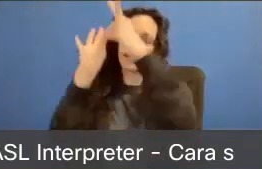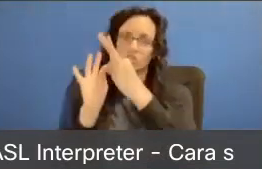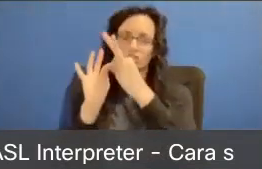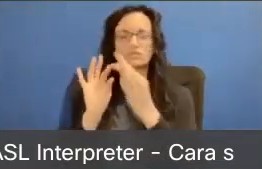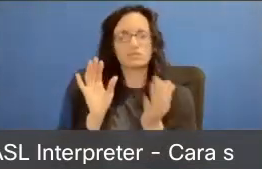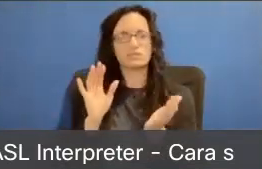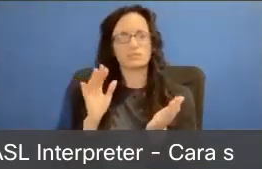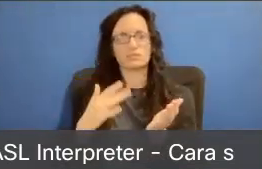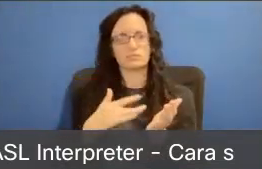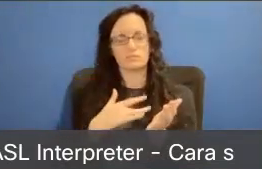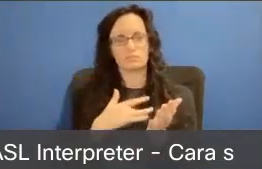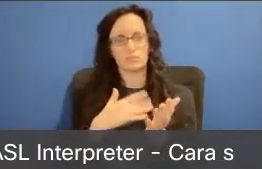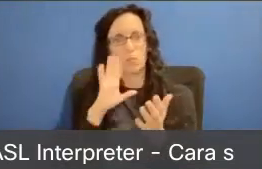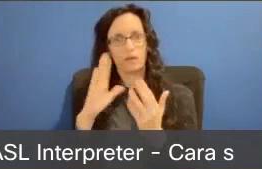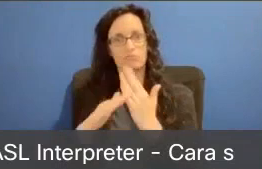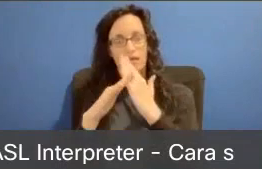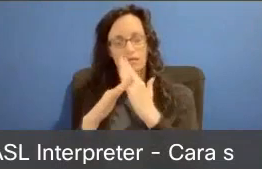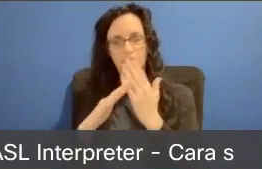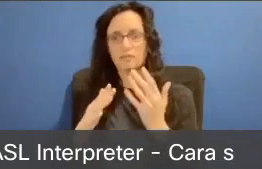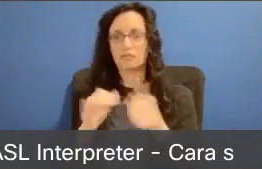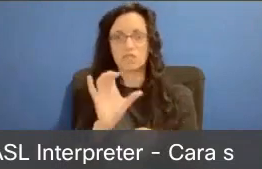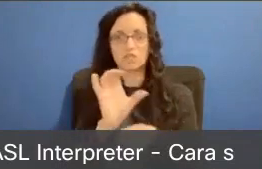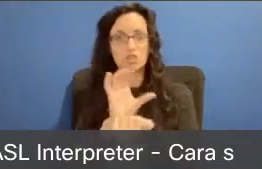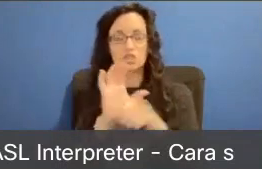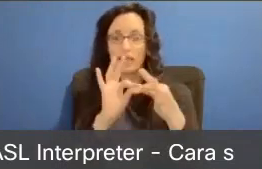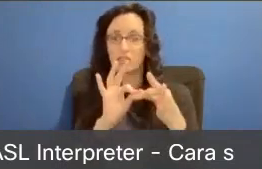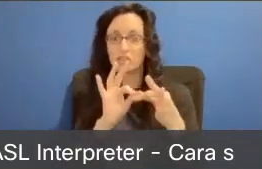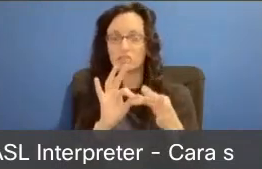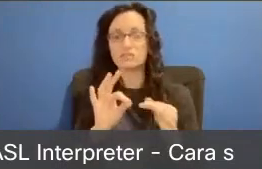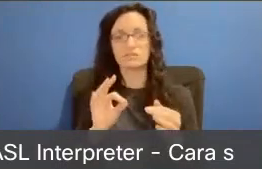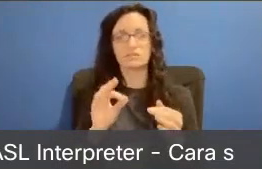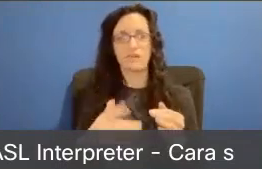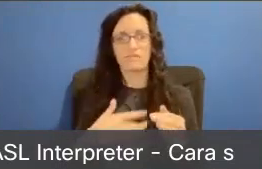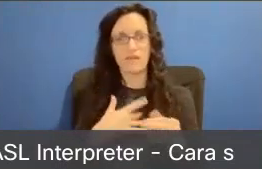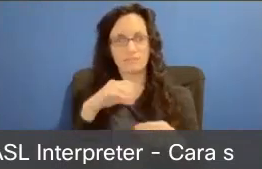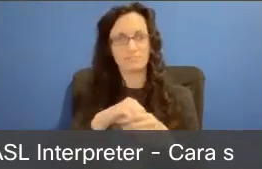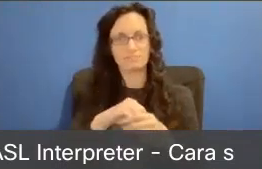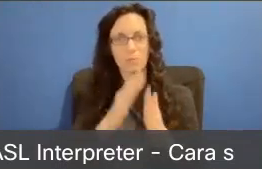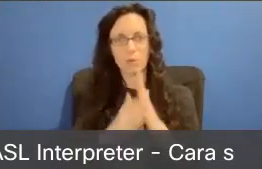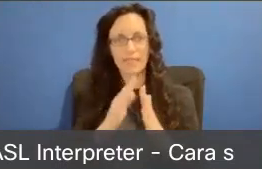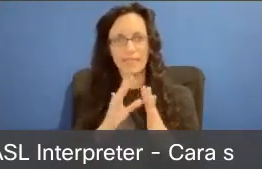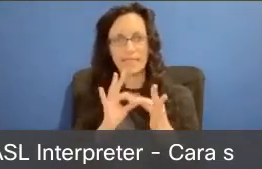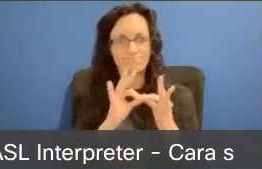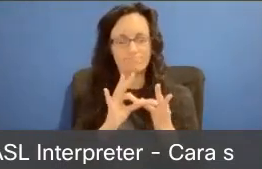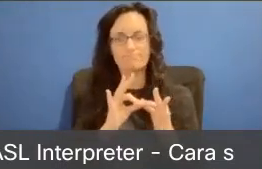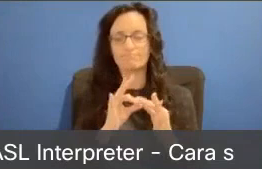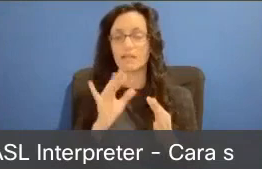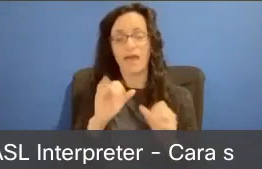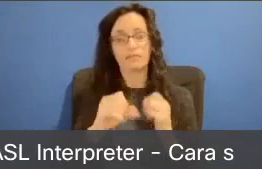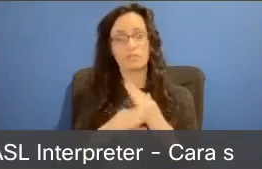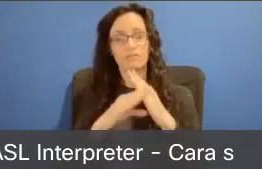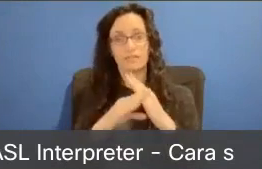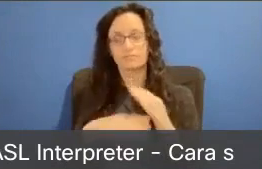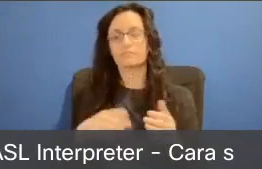church communities, because of the social cohesion that goes with that and the sense of community that comes from that would be a protective factor. The